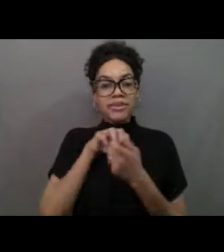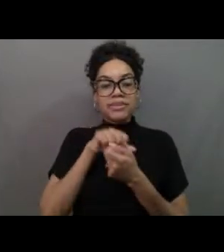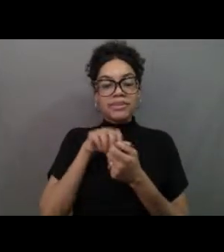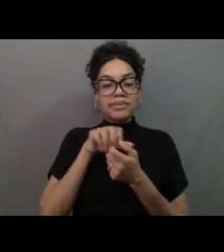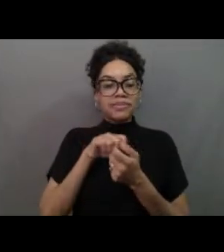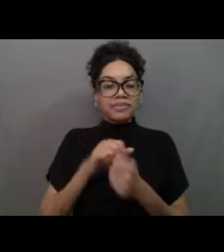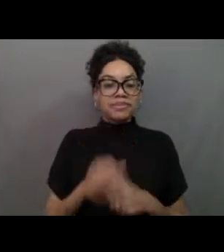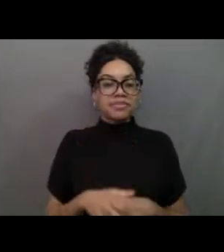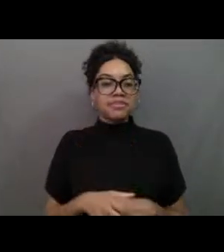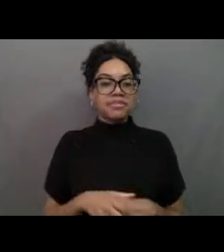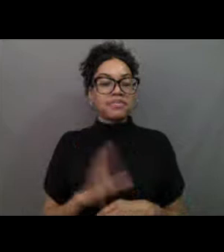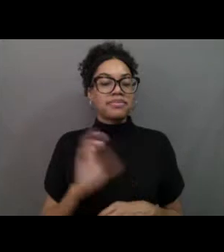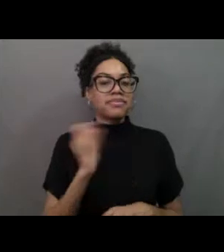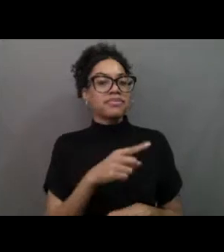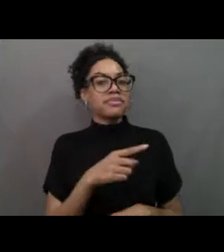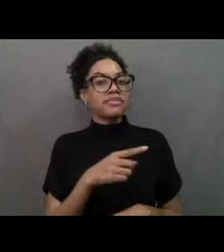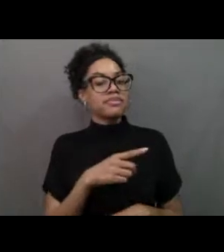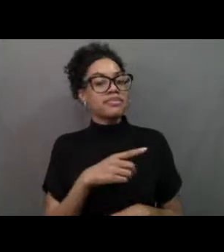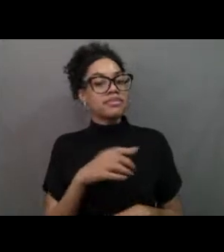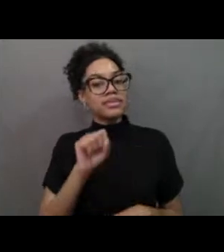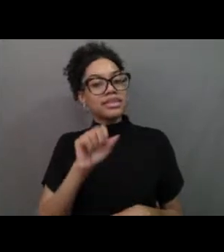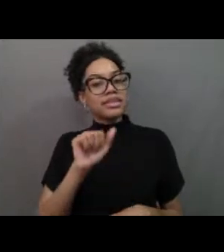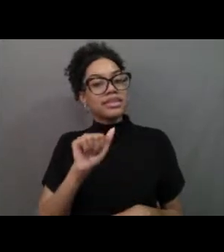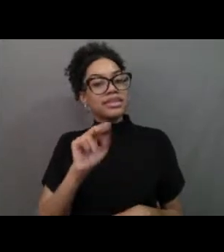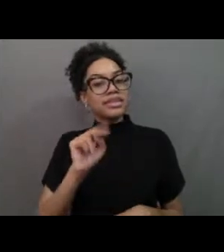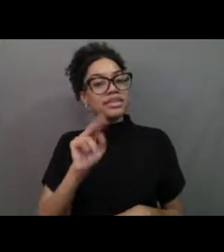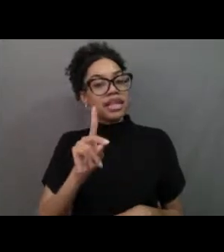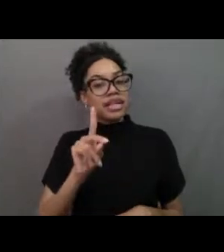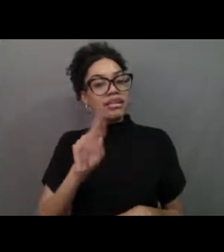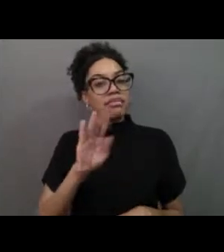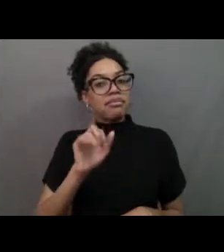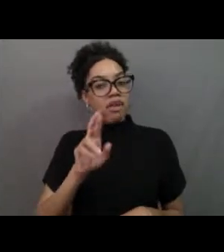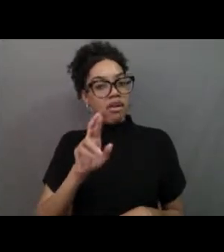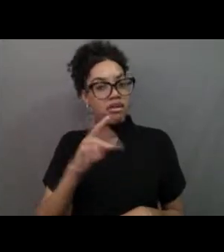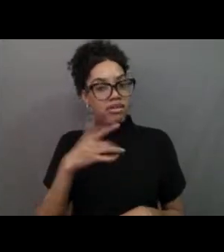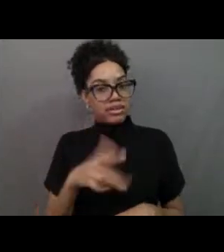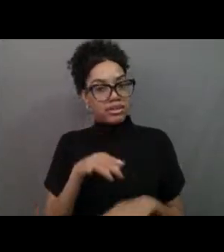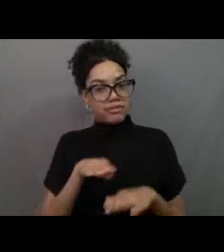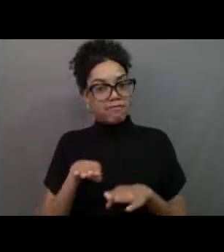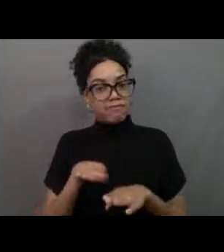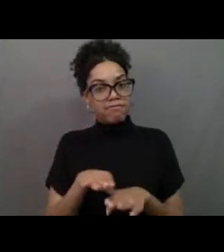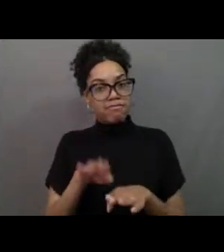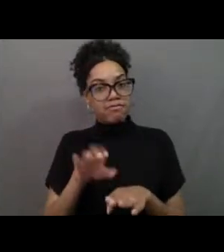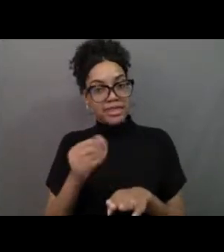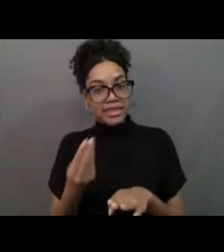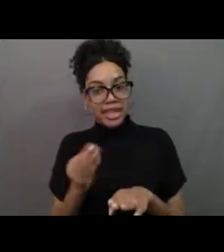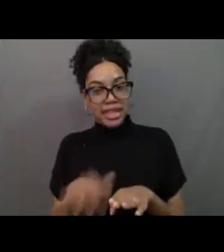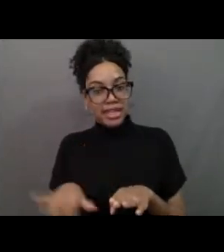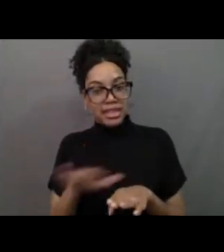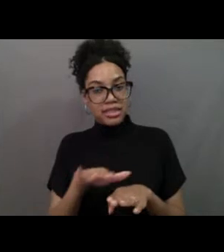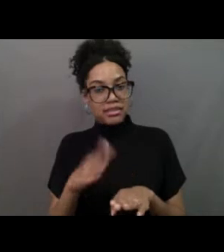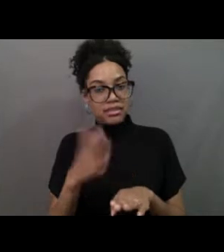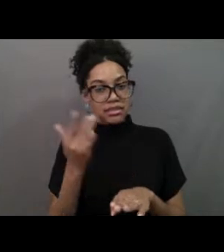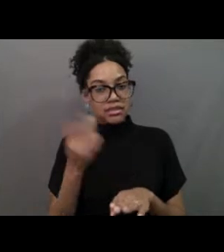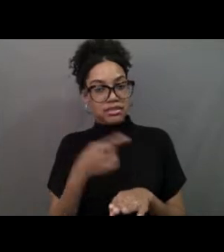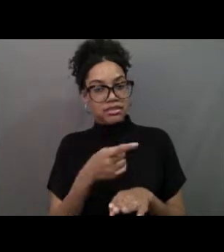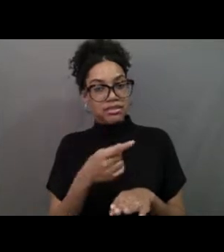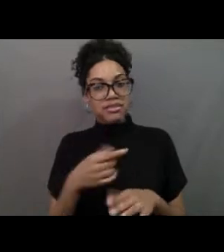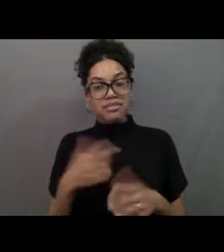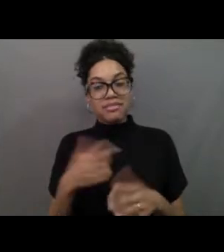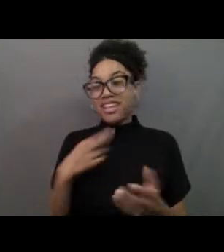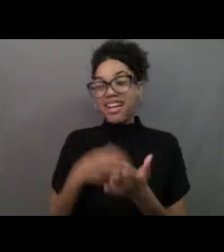And Shantae's wondering, do the sandbar sharks stay around the sand? Is that why they're called sandbar sharks? I honestly have